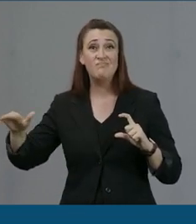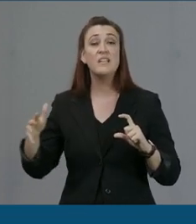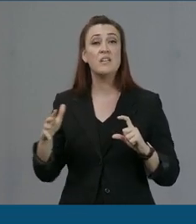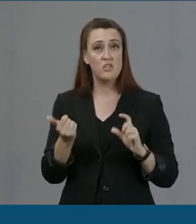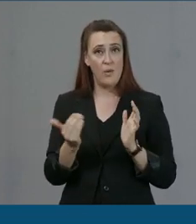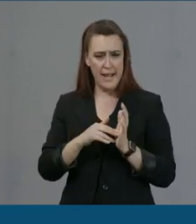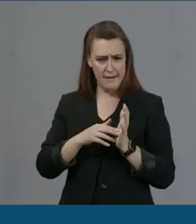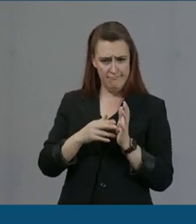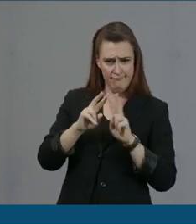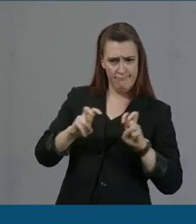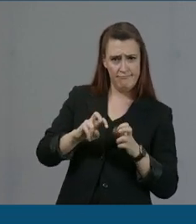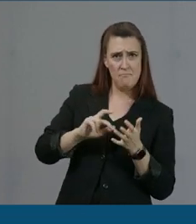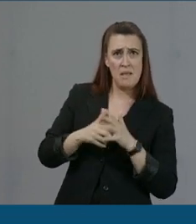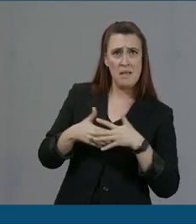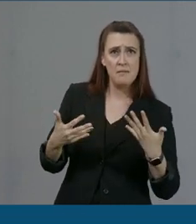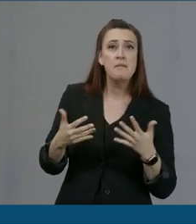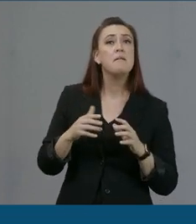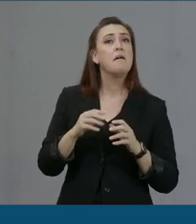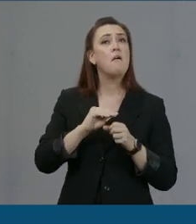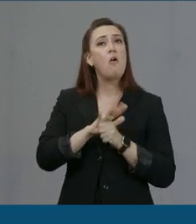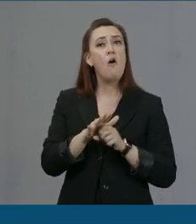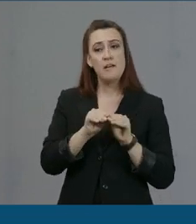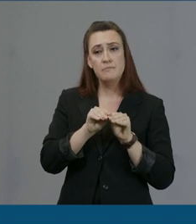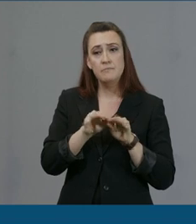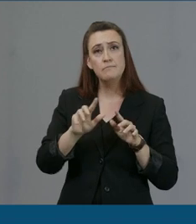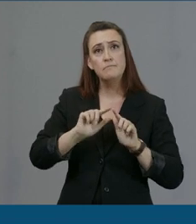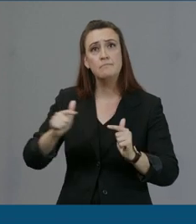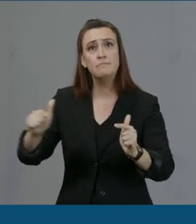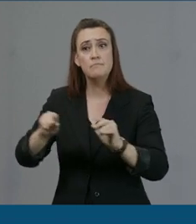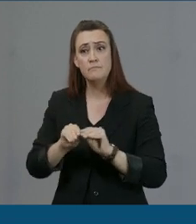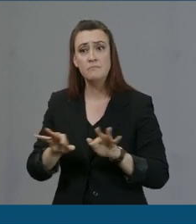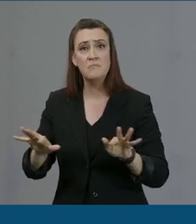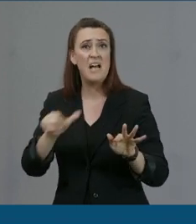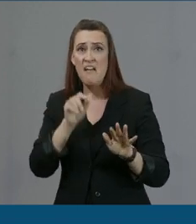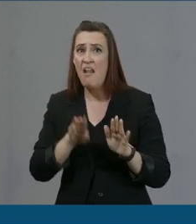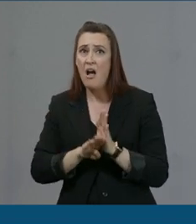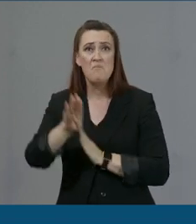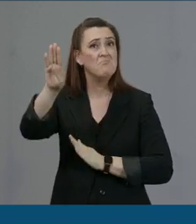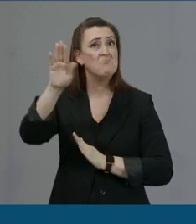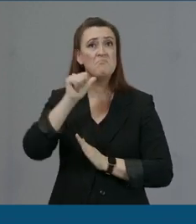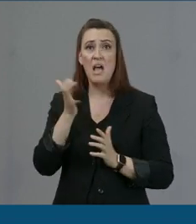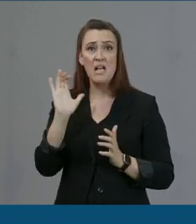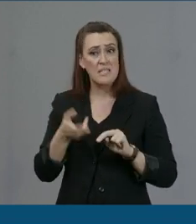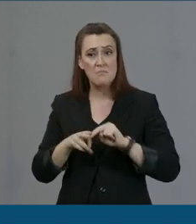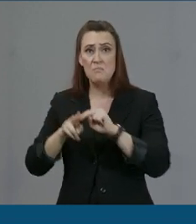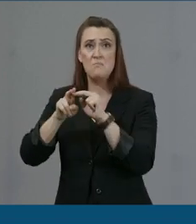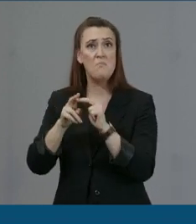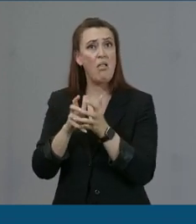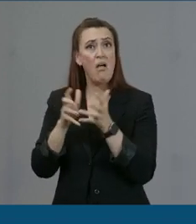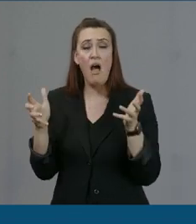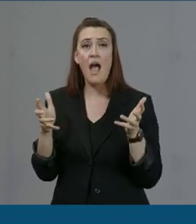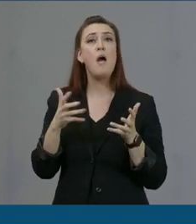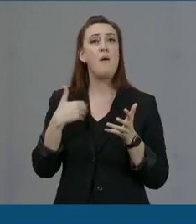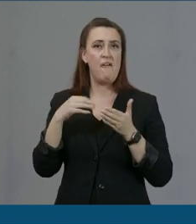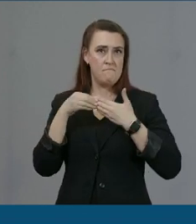transmission has been steady across the board without a spike, and we have ICU